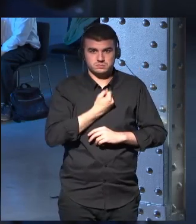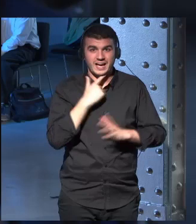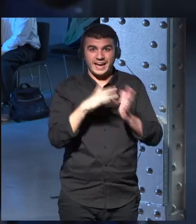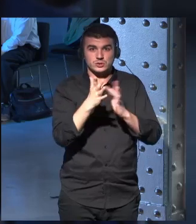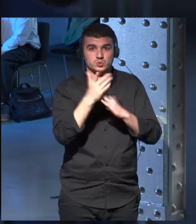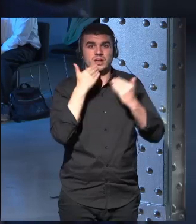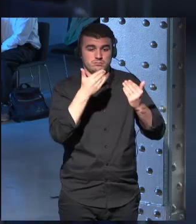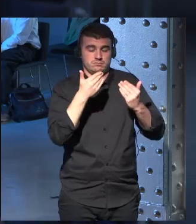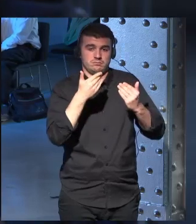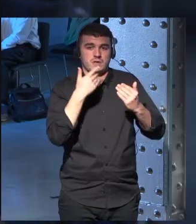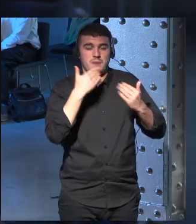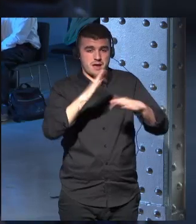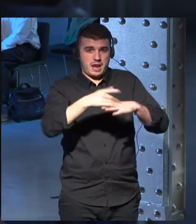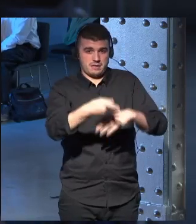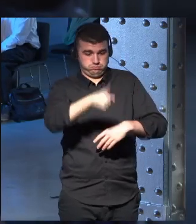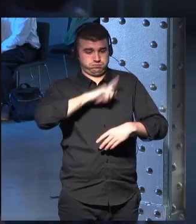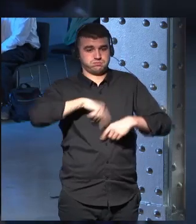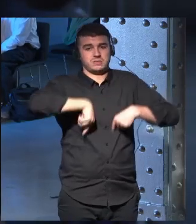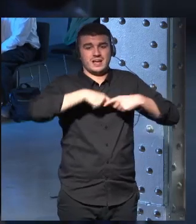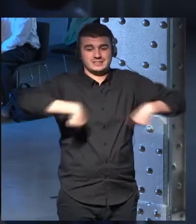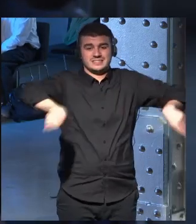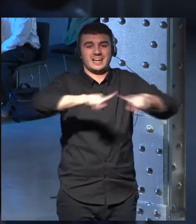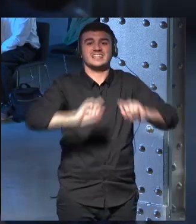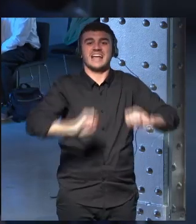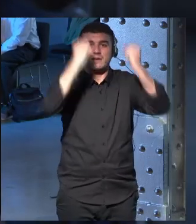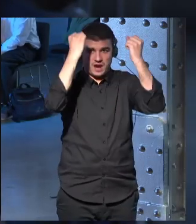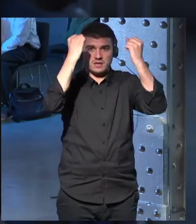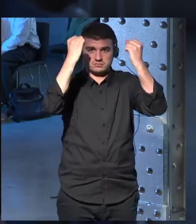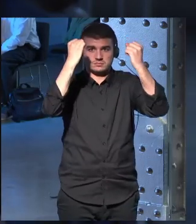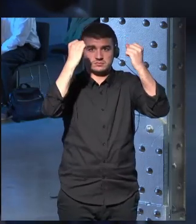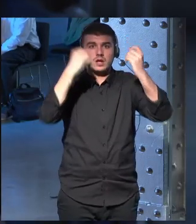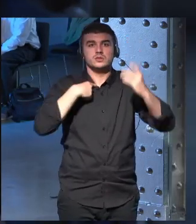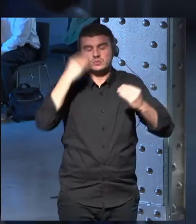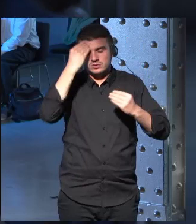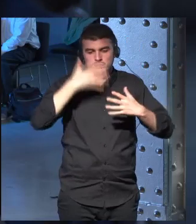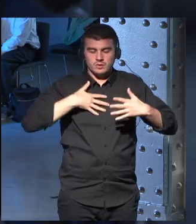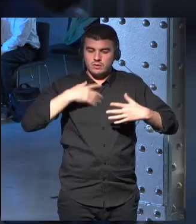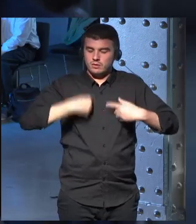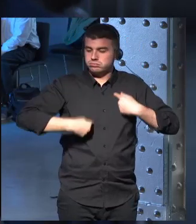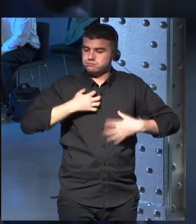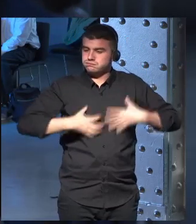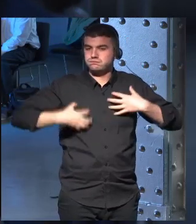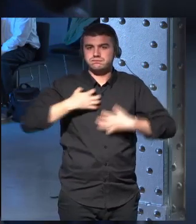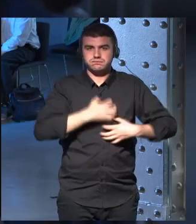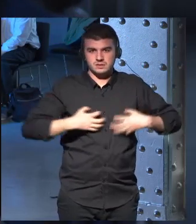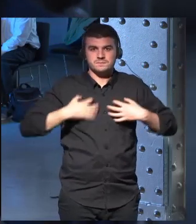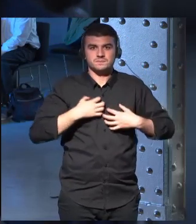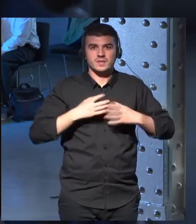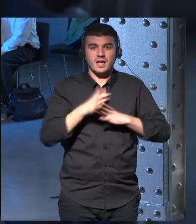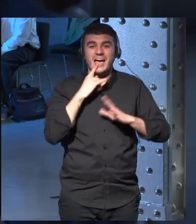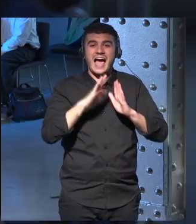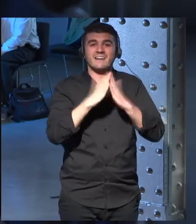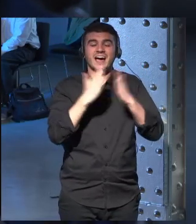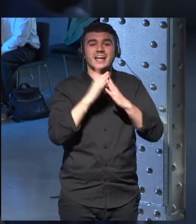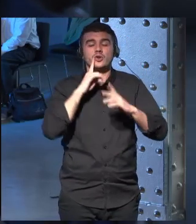deeply moved by the film, the Gospel According to Matthew by